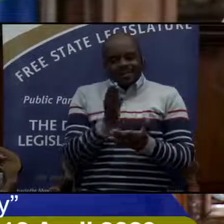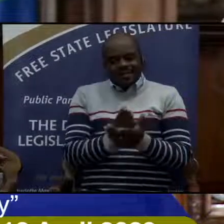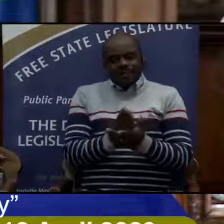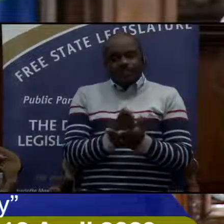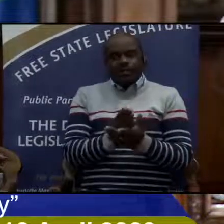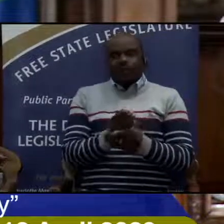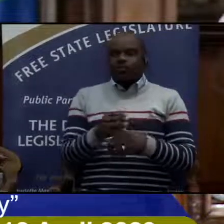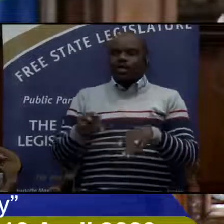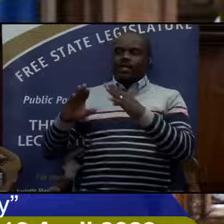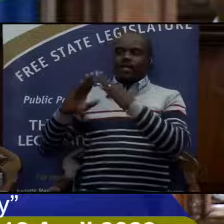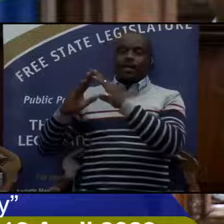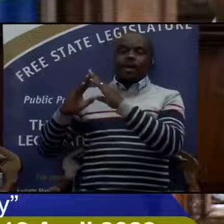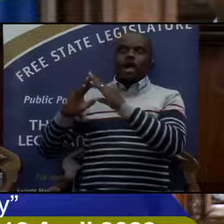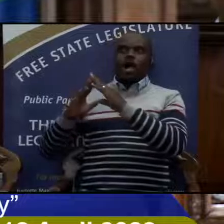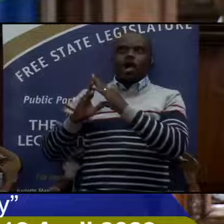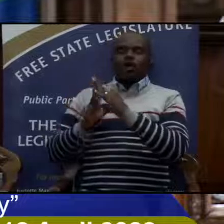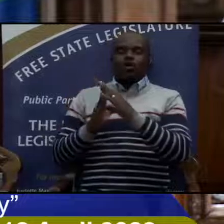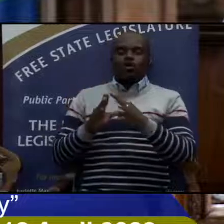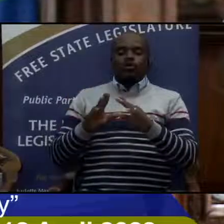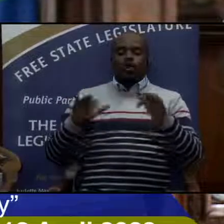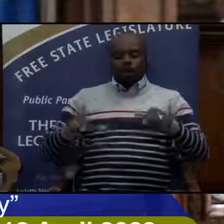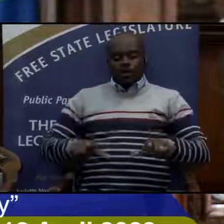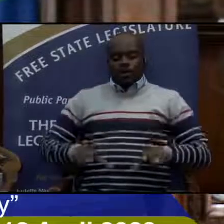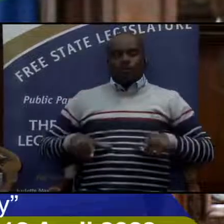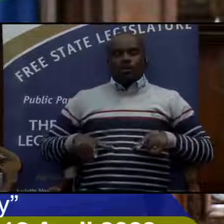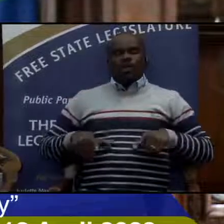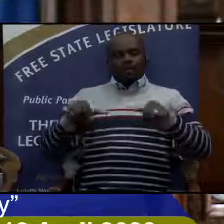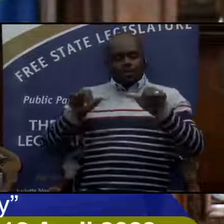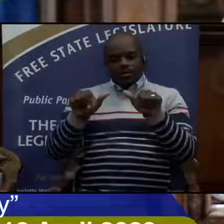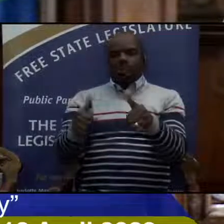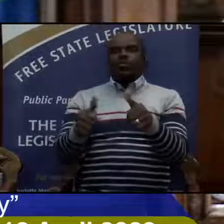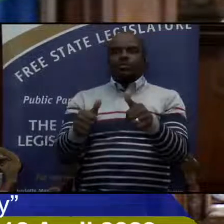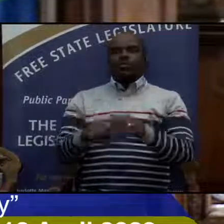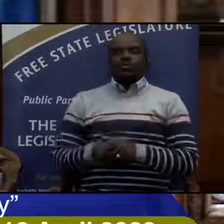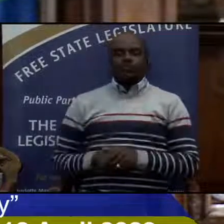bona. Hona le la pala